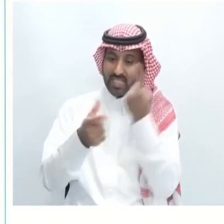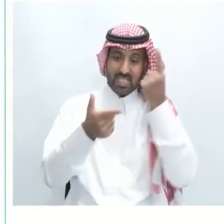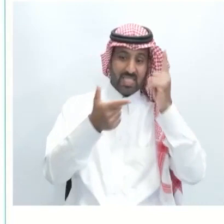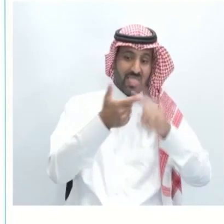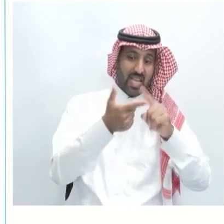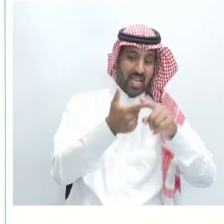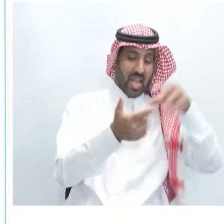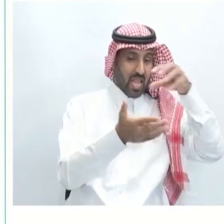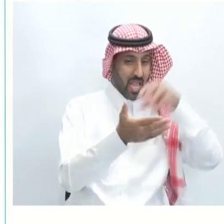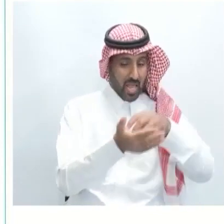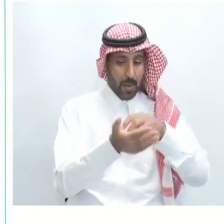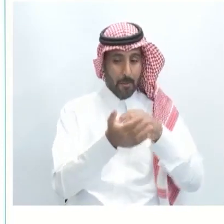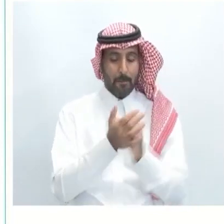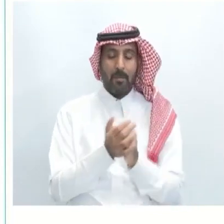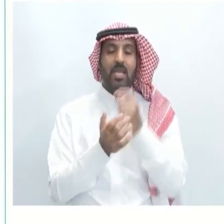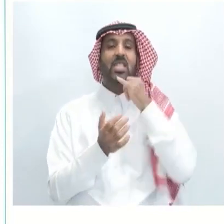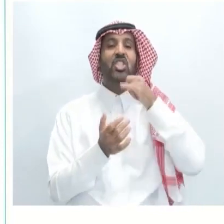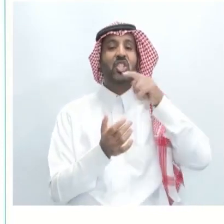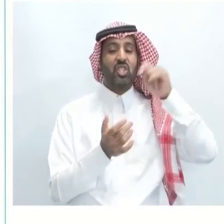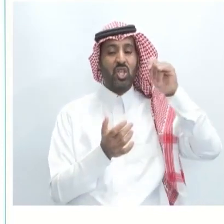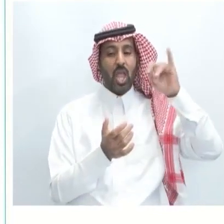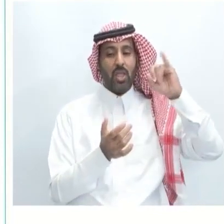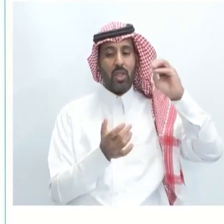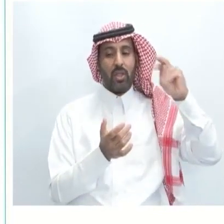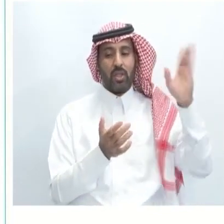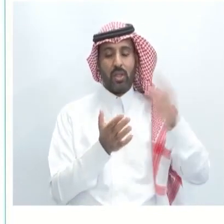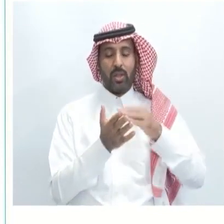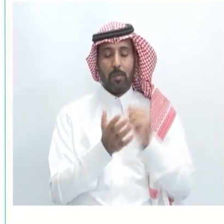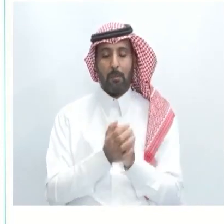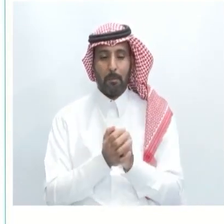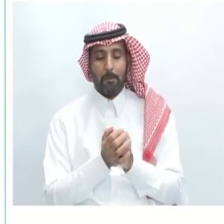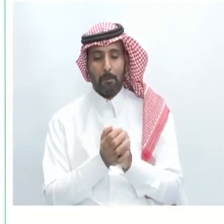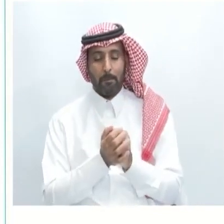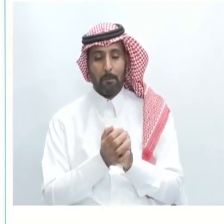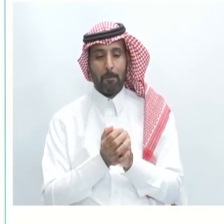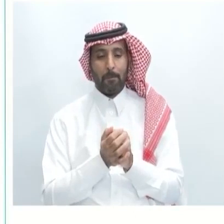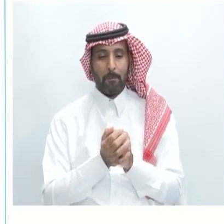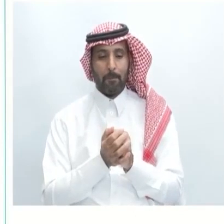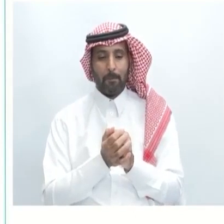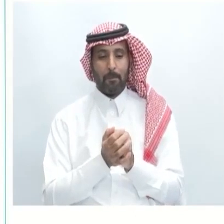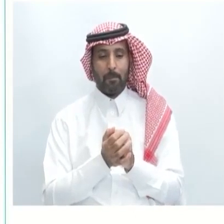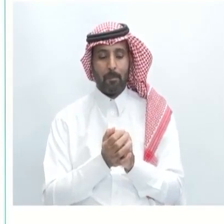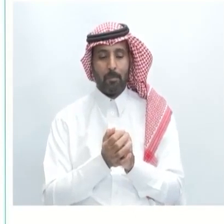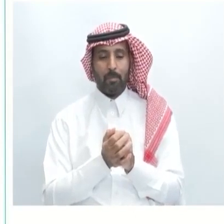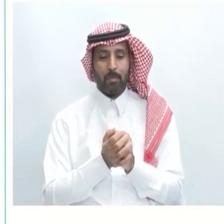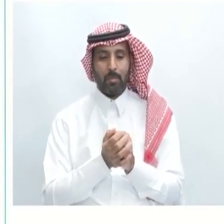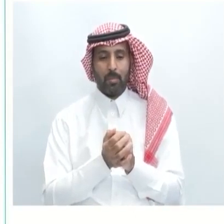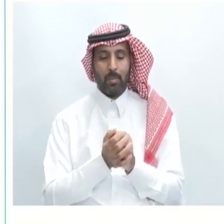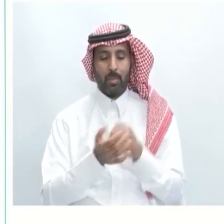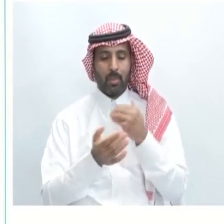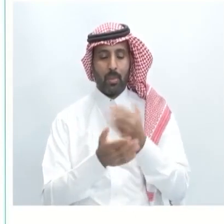So T-I-O-N here is shin. And the S-I-Z is the pressured, pressured